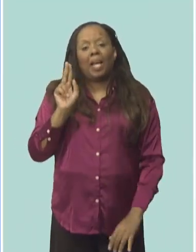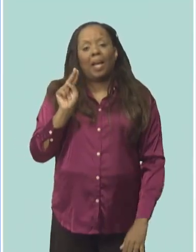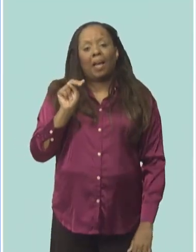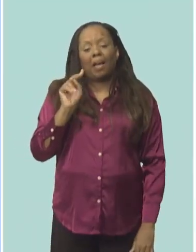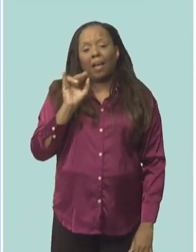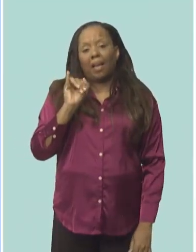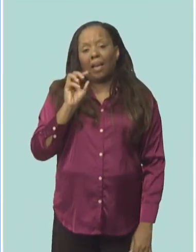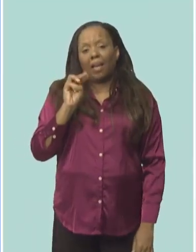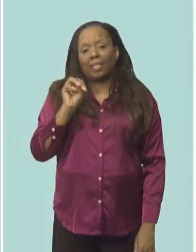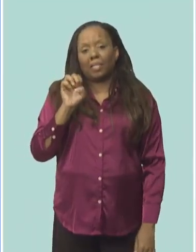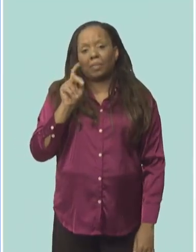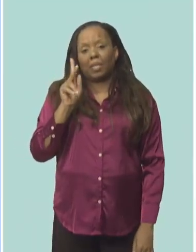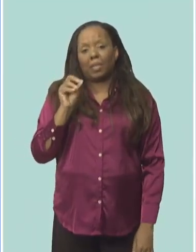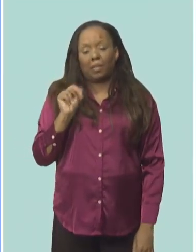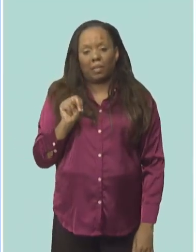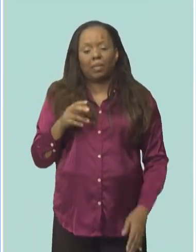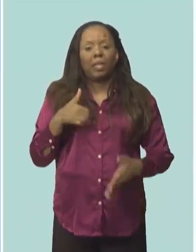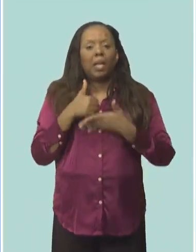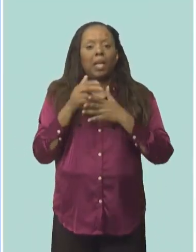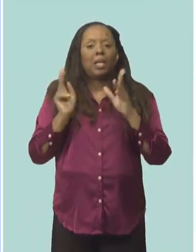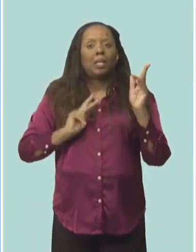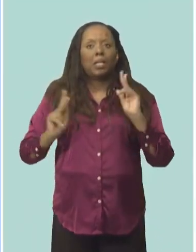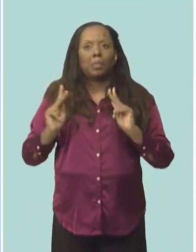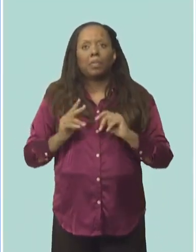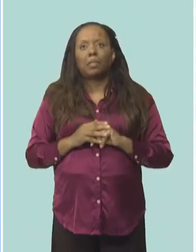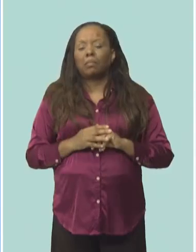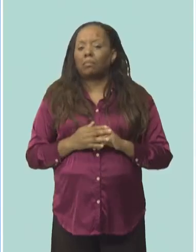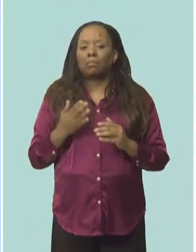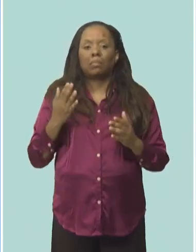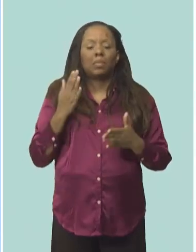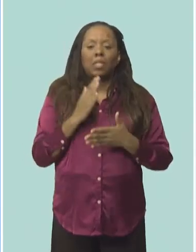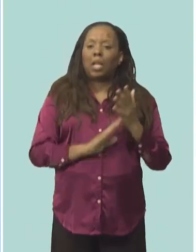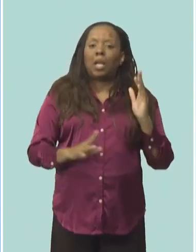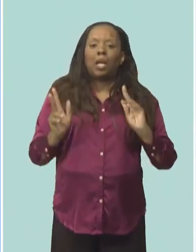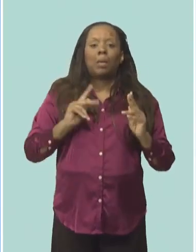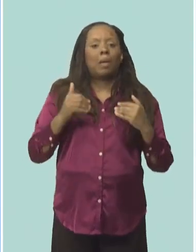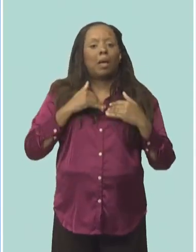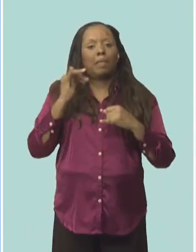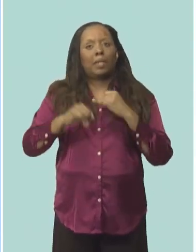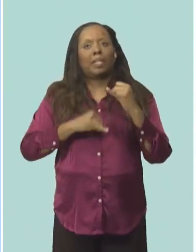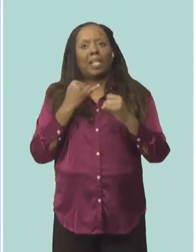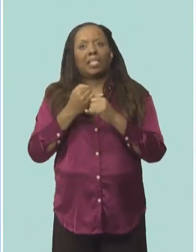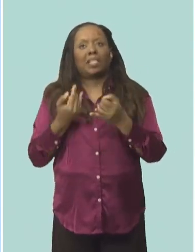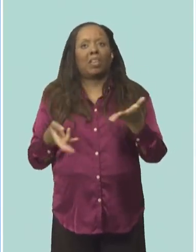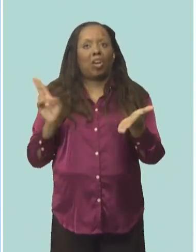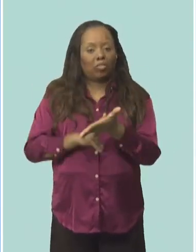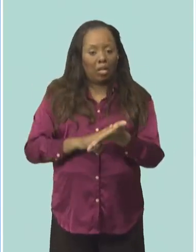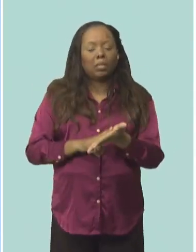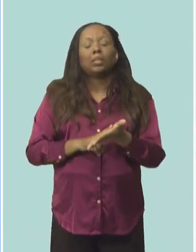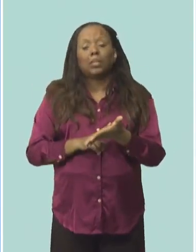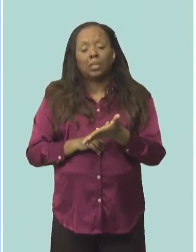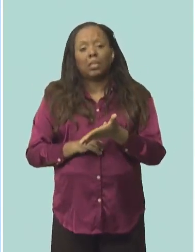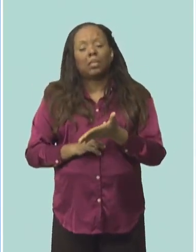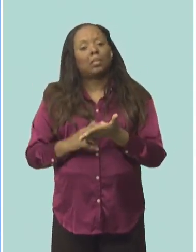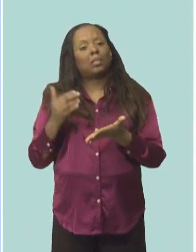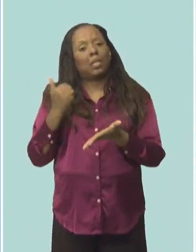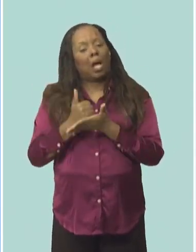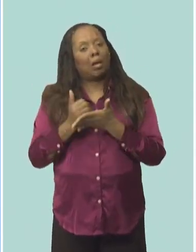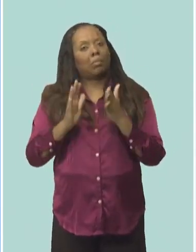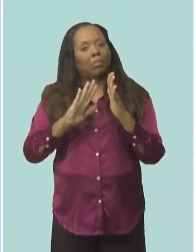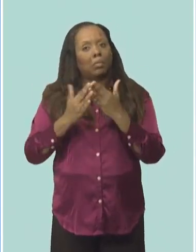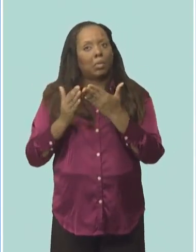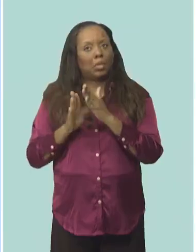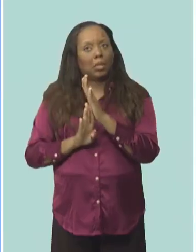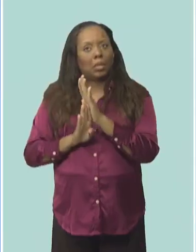grow, through networking. There are people who have got international contracts through AnimeCon, and that's the sort of thing we will do to help build the community and help us to